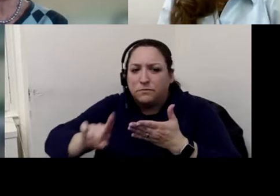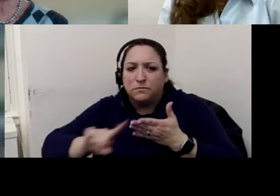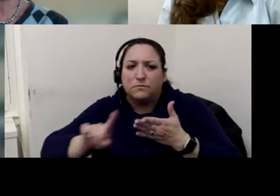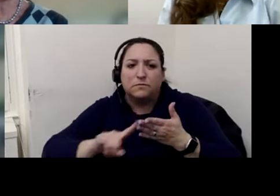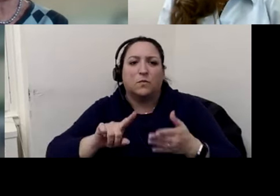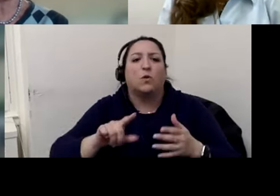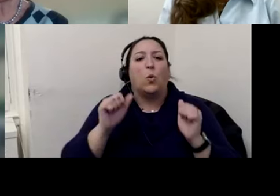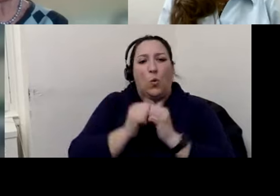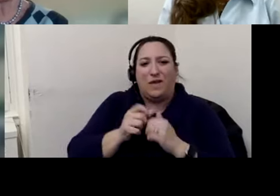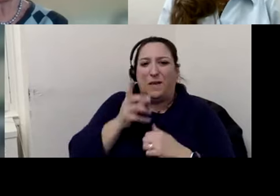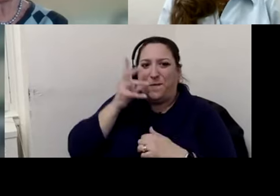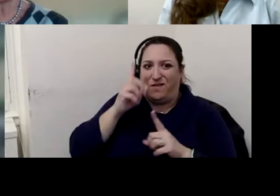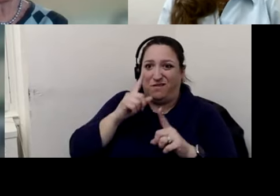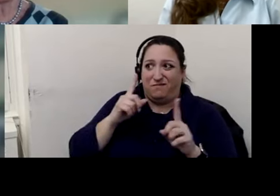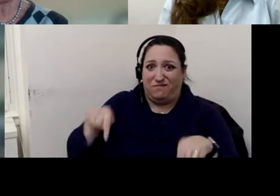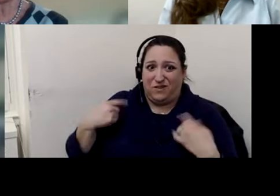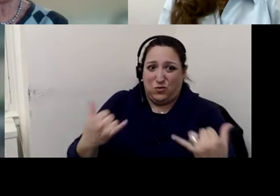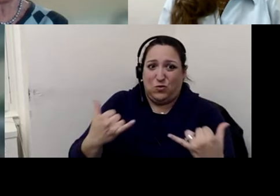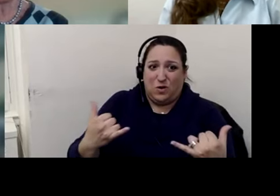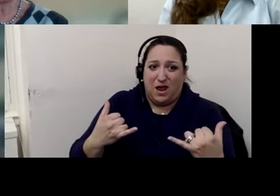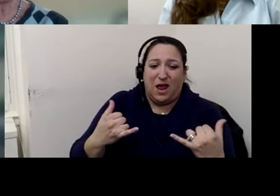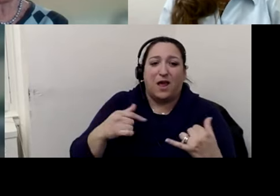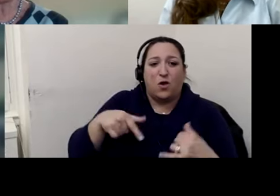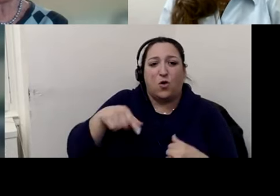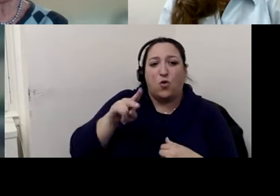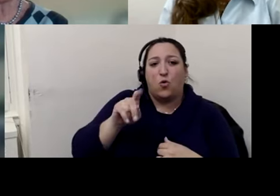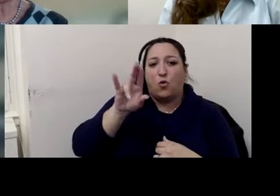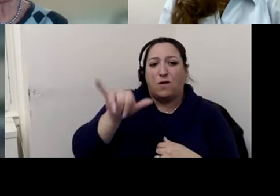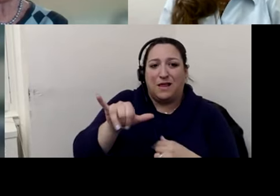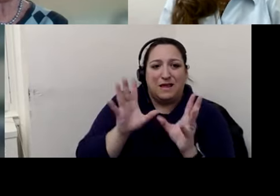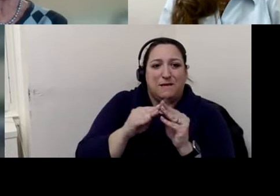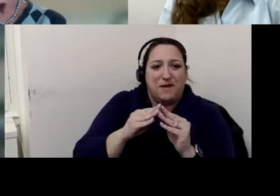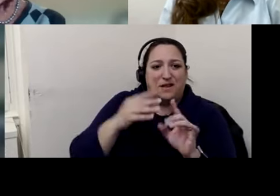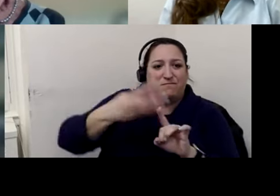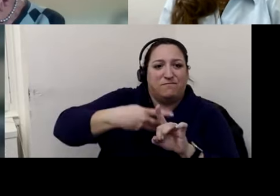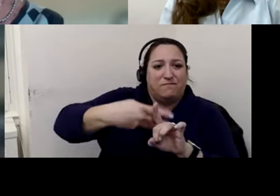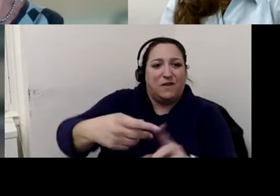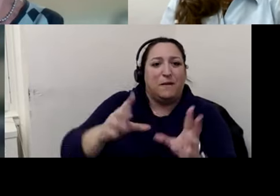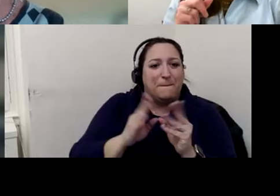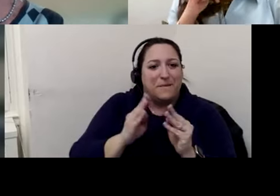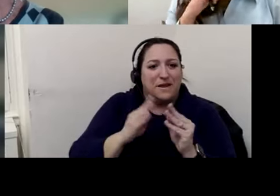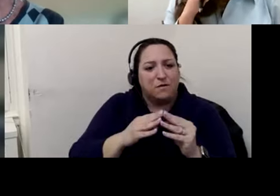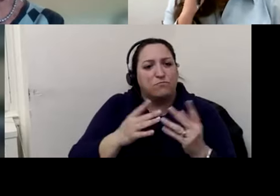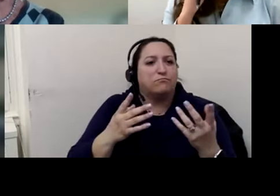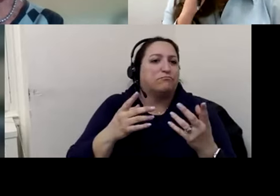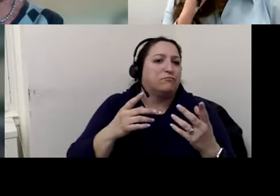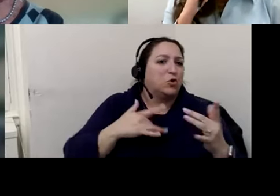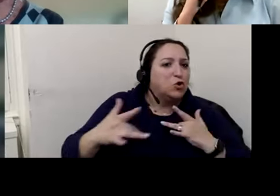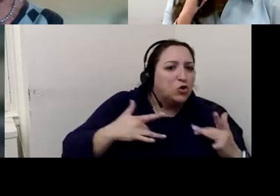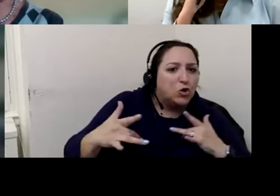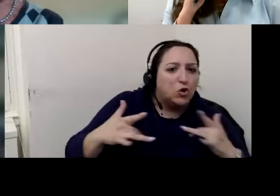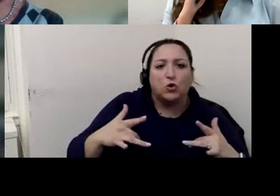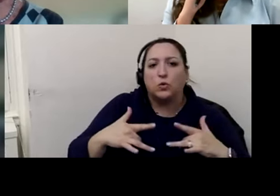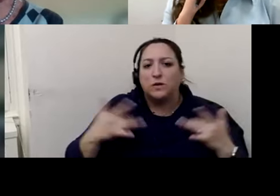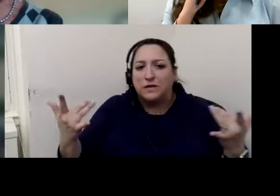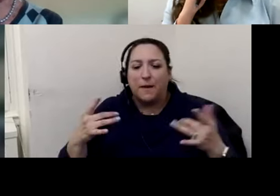with the parents, to this day, at quarterly meetings, discuss overall systemic concerns, status of individuals and